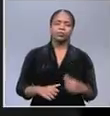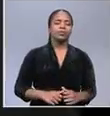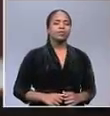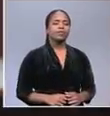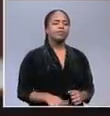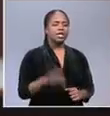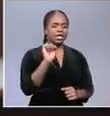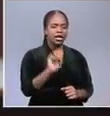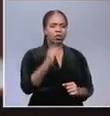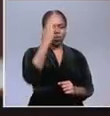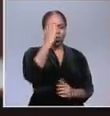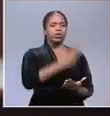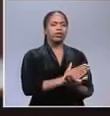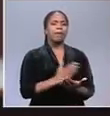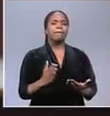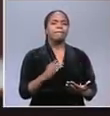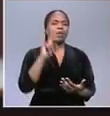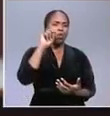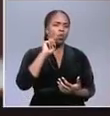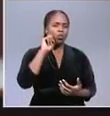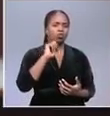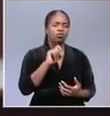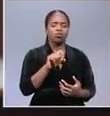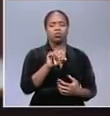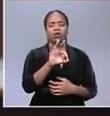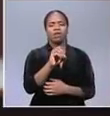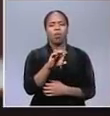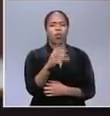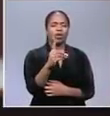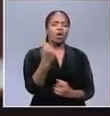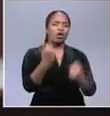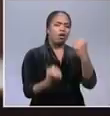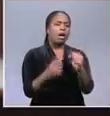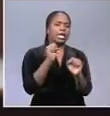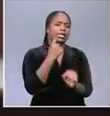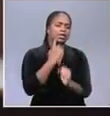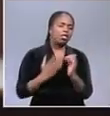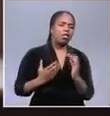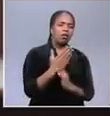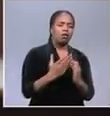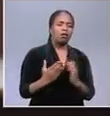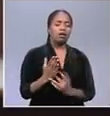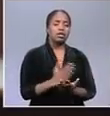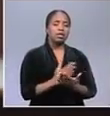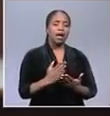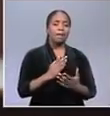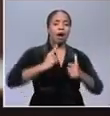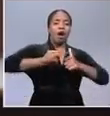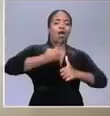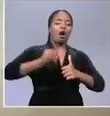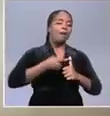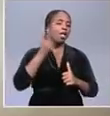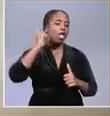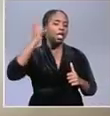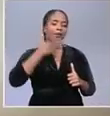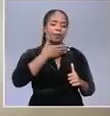older EcoSport and Fiesta vehicles that are being targeted by criminals. In some break-ins, we're finding that the alarm does not sound, although